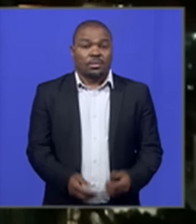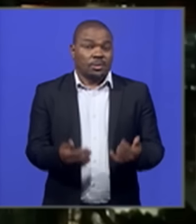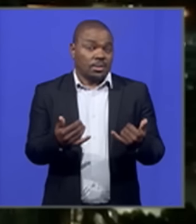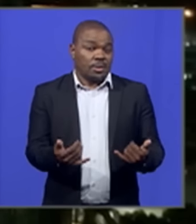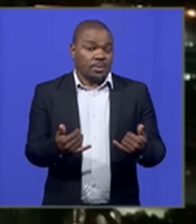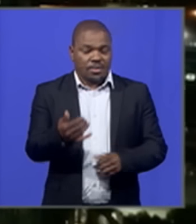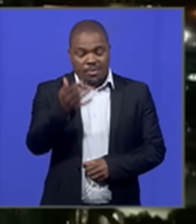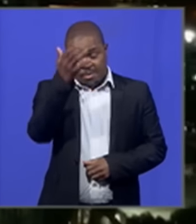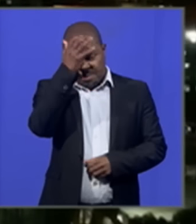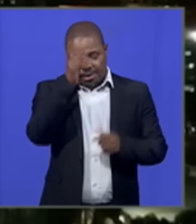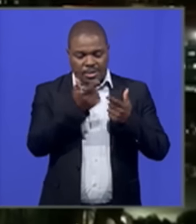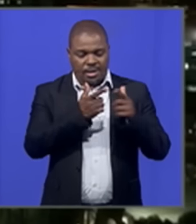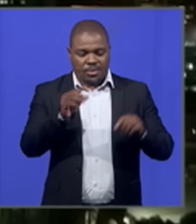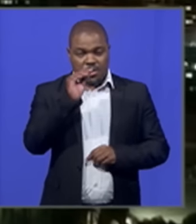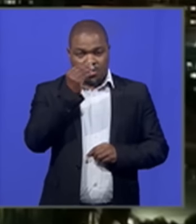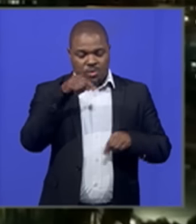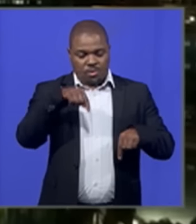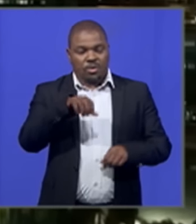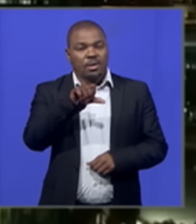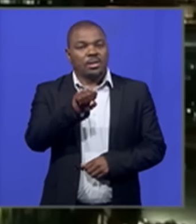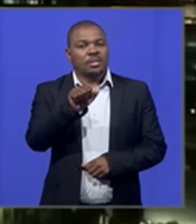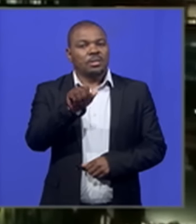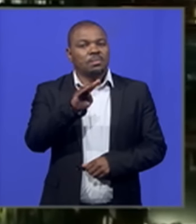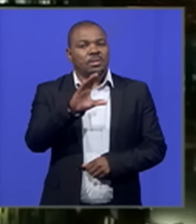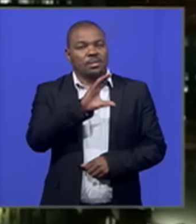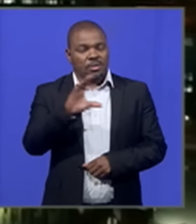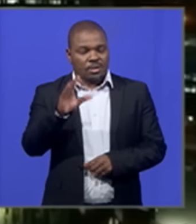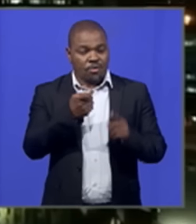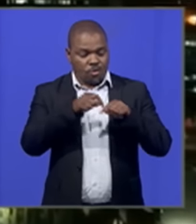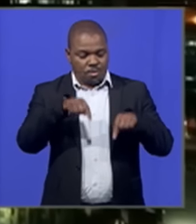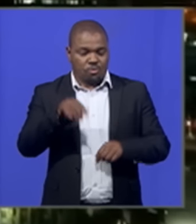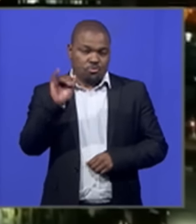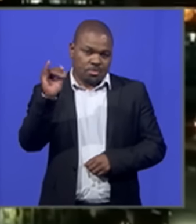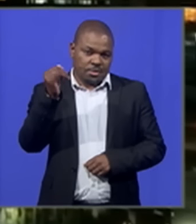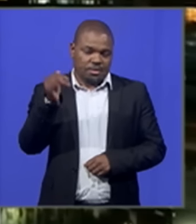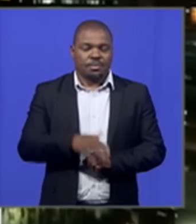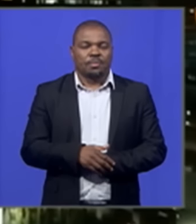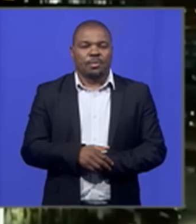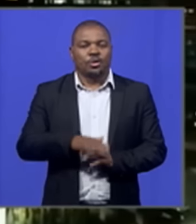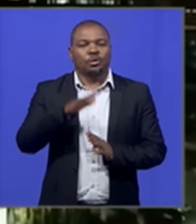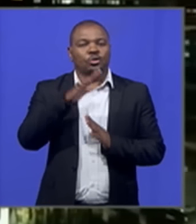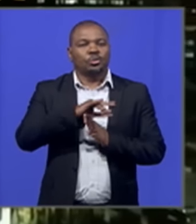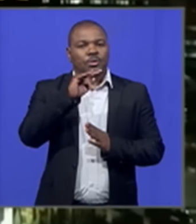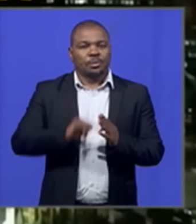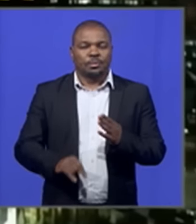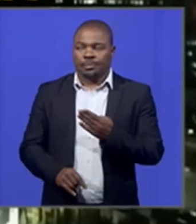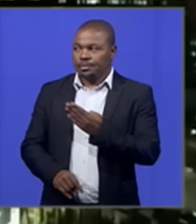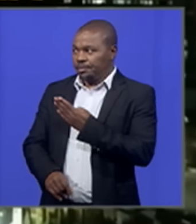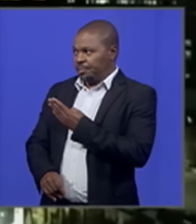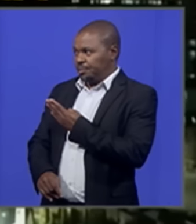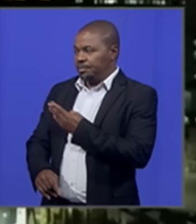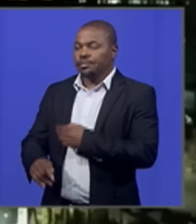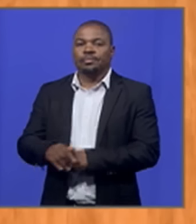Tše ke ditaba tša sepedi tša SABC 2 go tšwa ka Auckland Park, Johannesburg. Dihlogo tša gona ke tše.